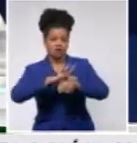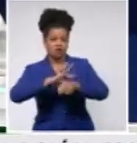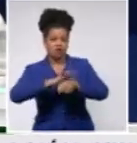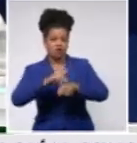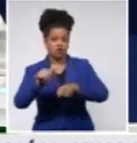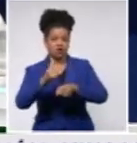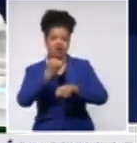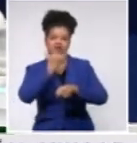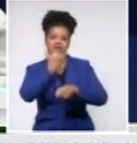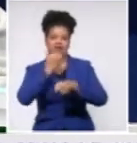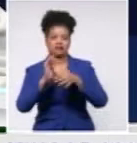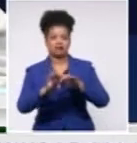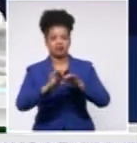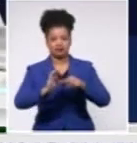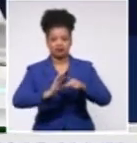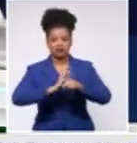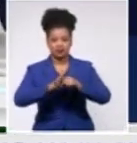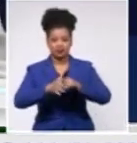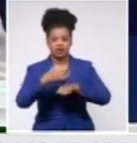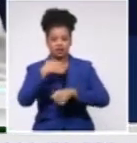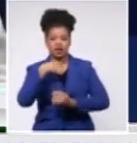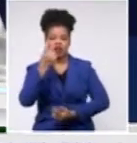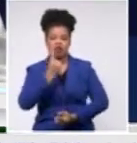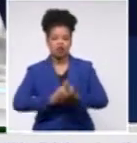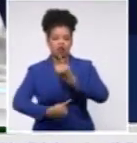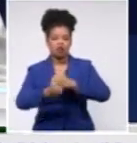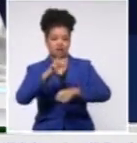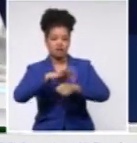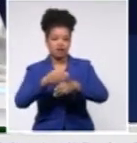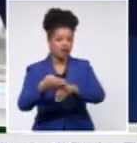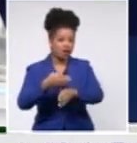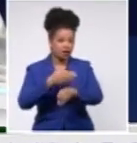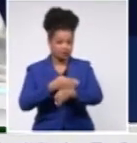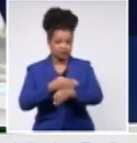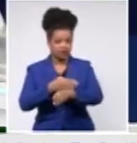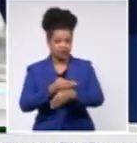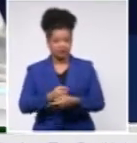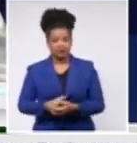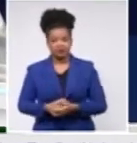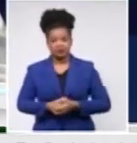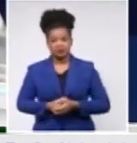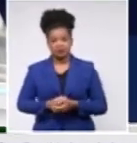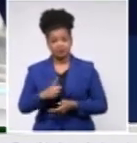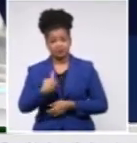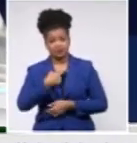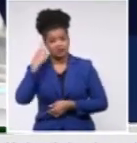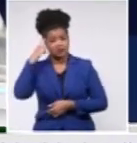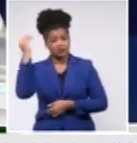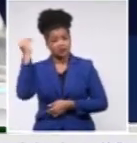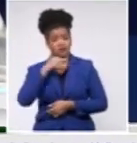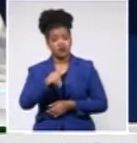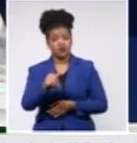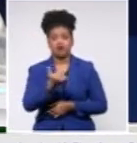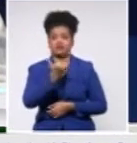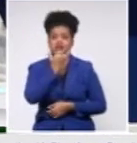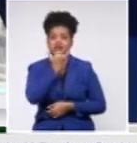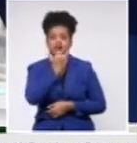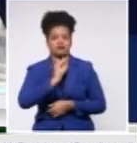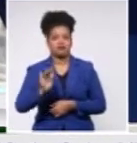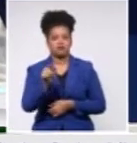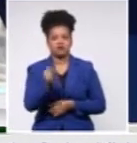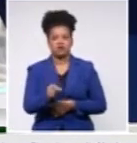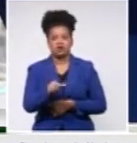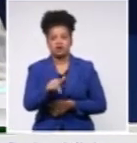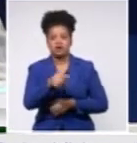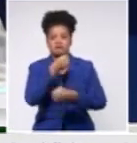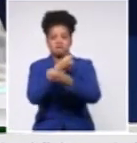suffered from some pre-existing health conditions and was admitted to hospital on August the 17th.